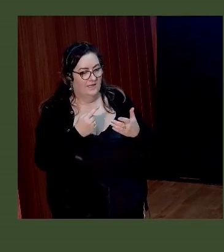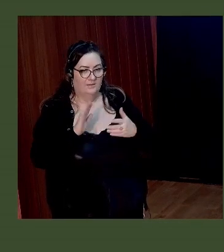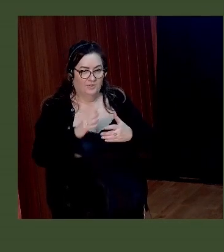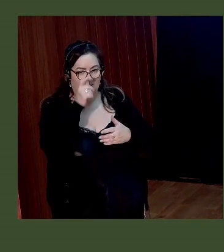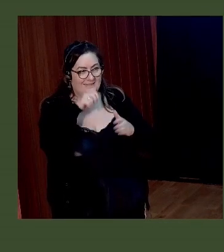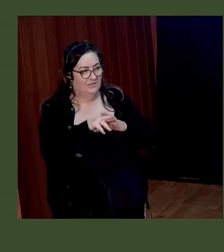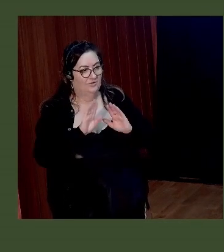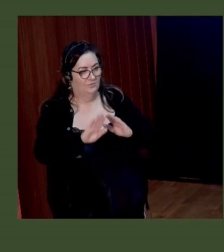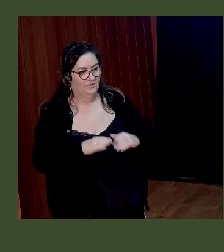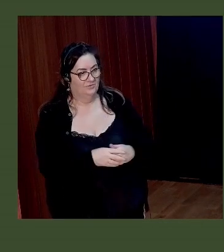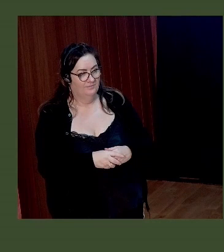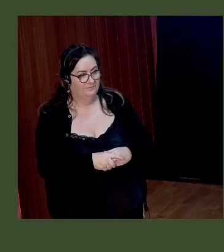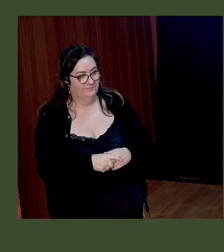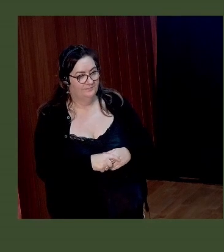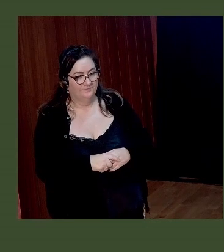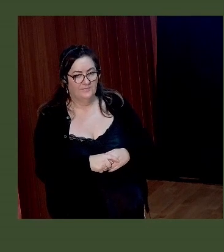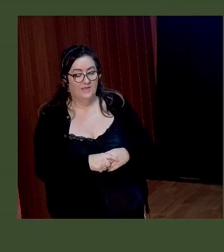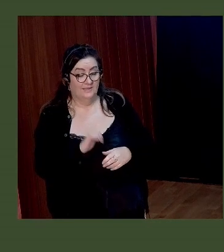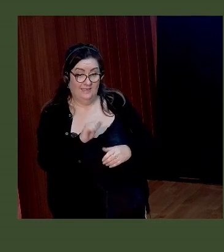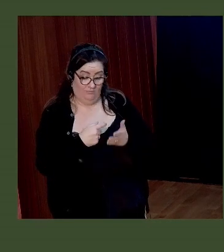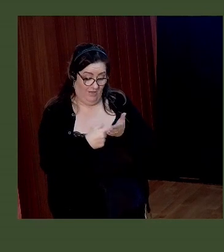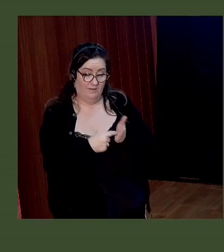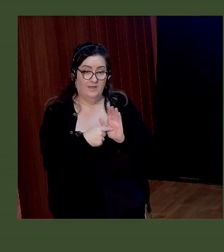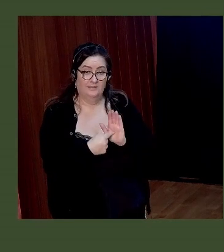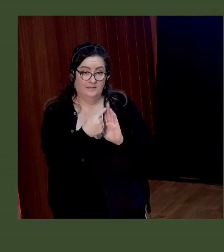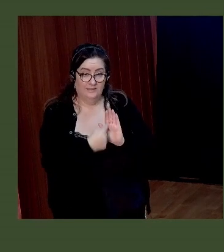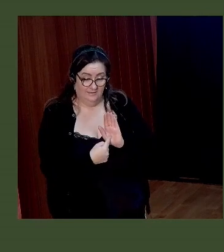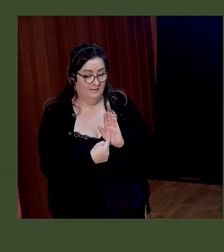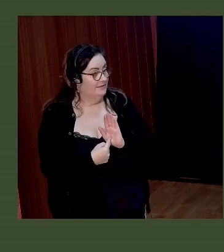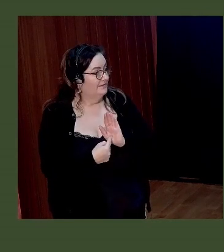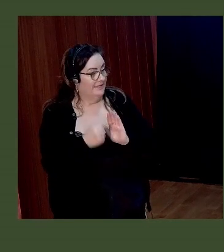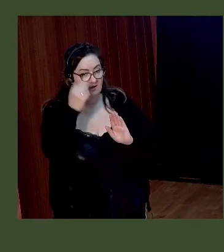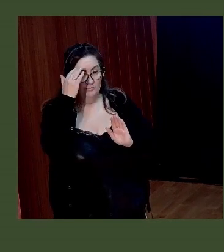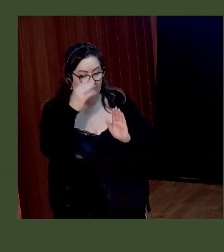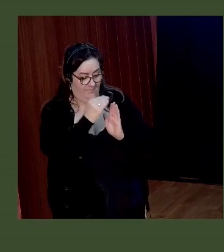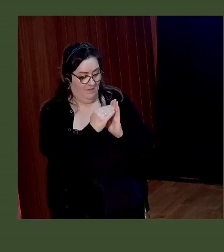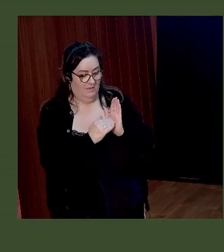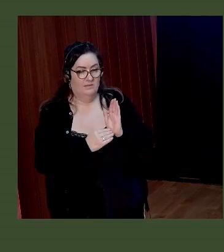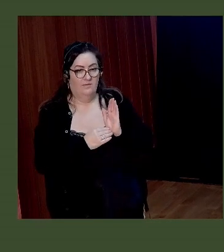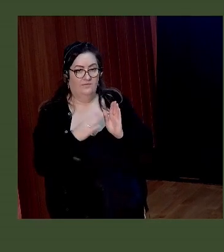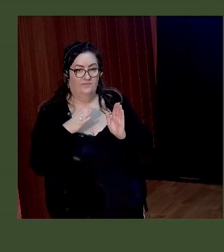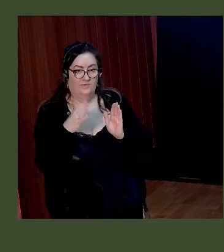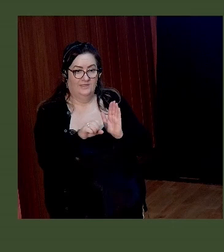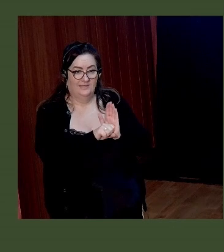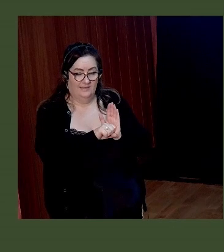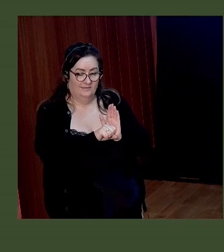Irish. It was recommended then that the principles of the Free State